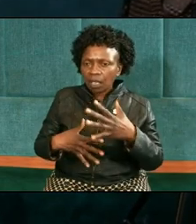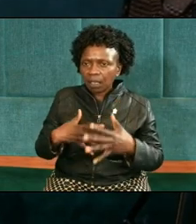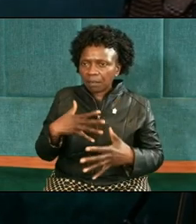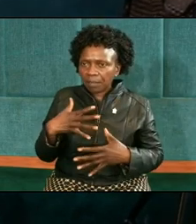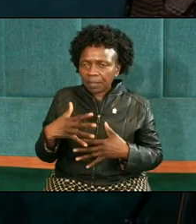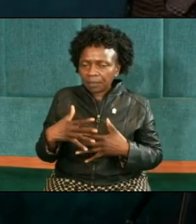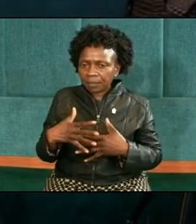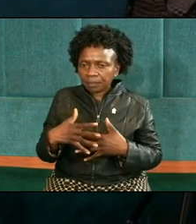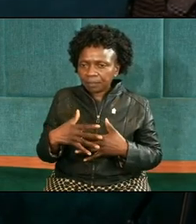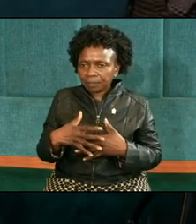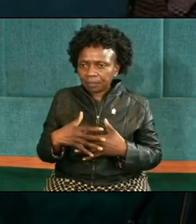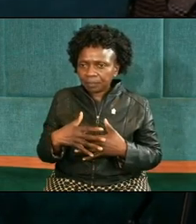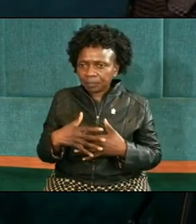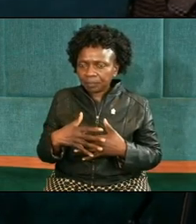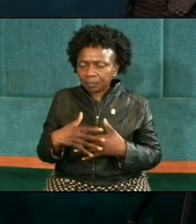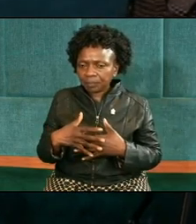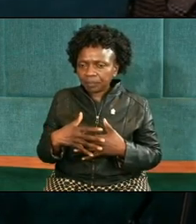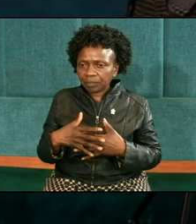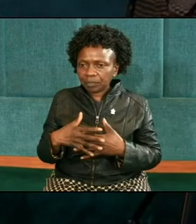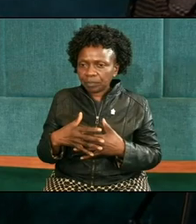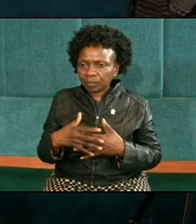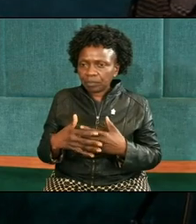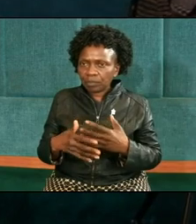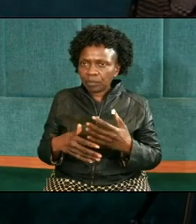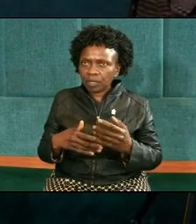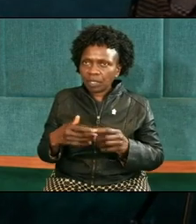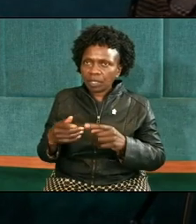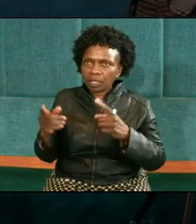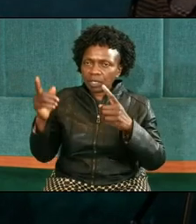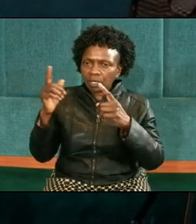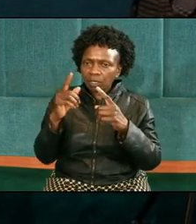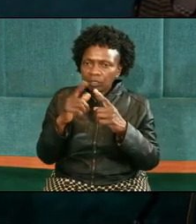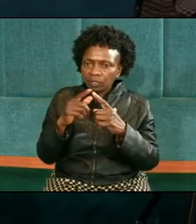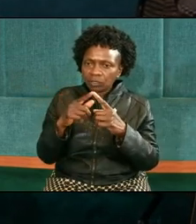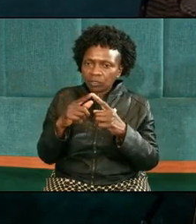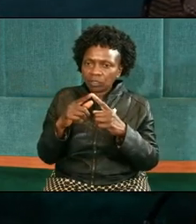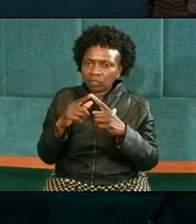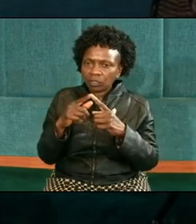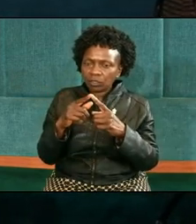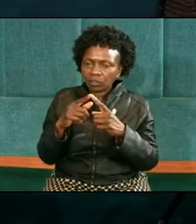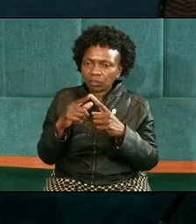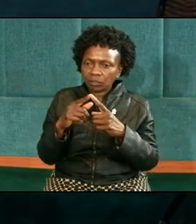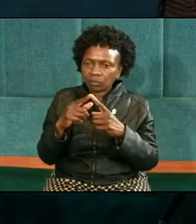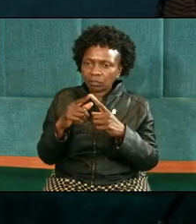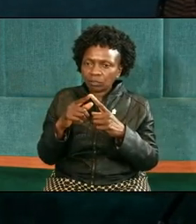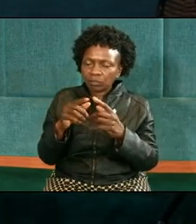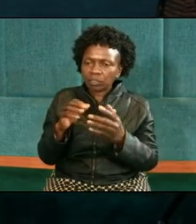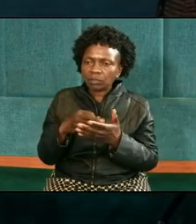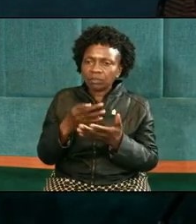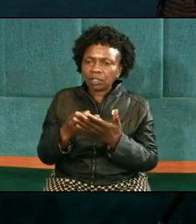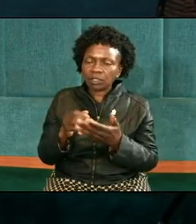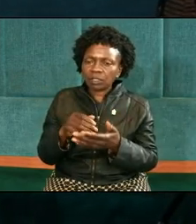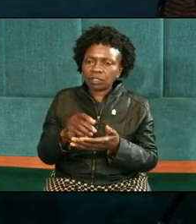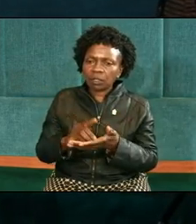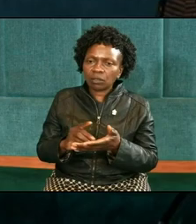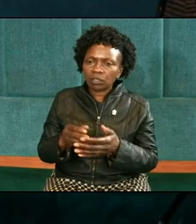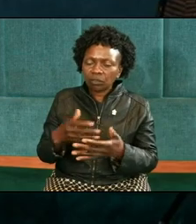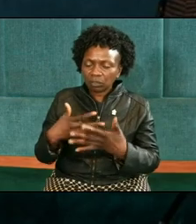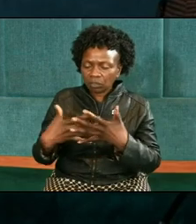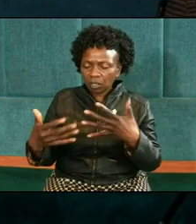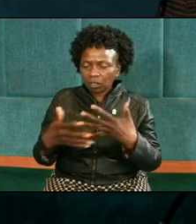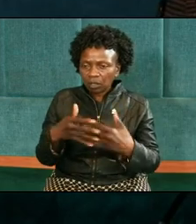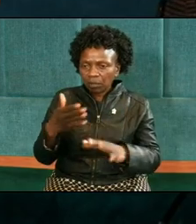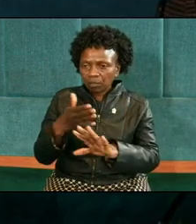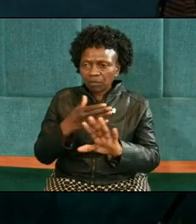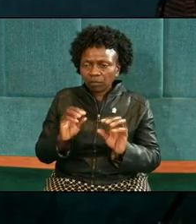all this time until all of a sudden while she was running and playing with the kids, she fell down. And that was it. There was no sign before,